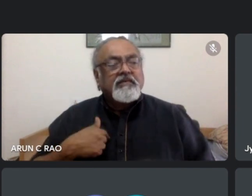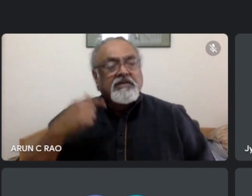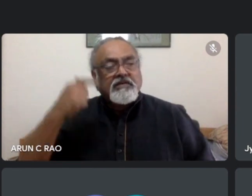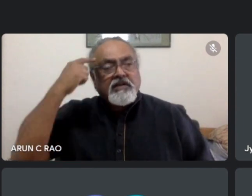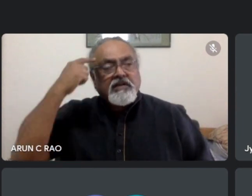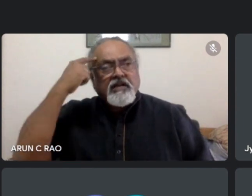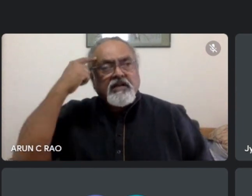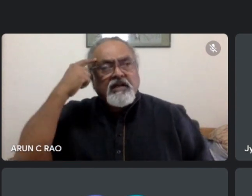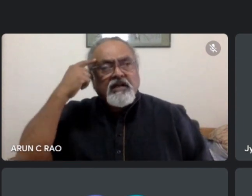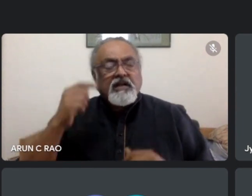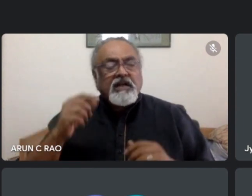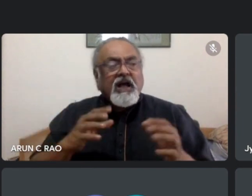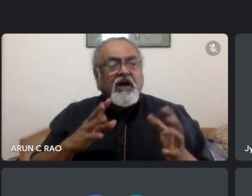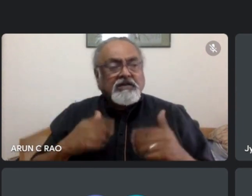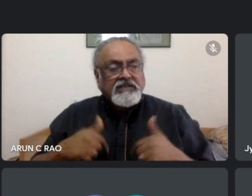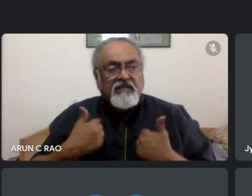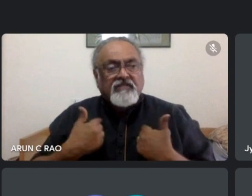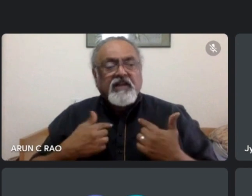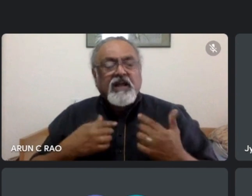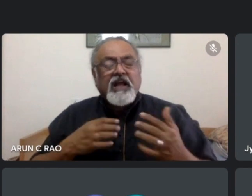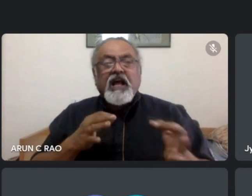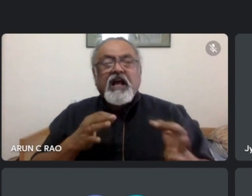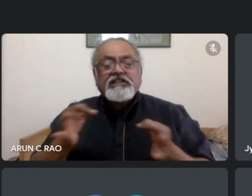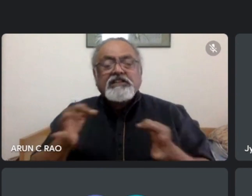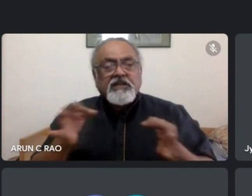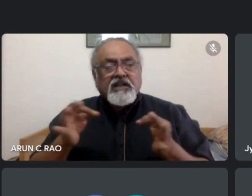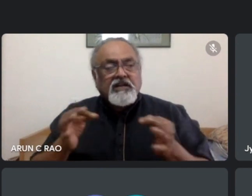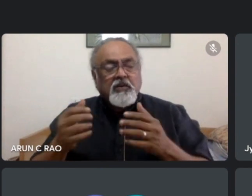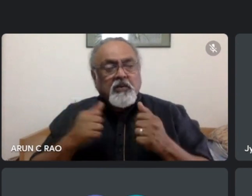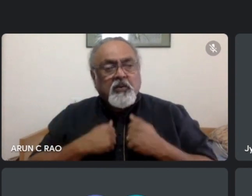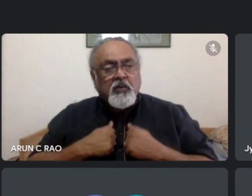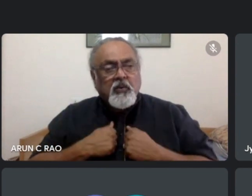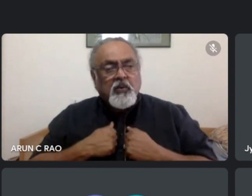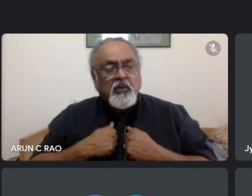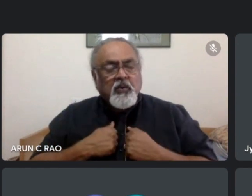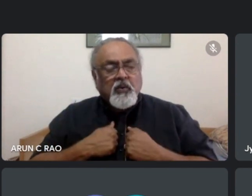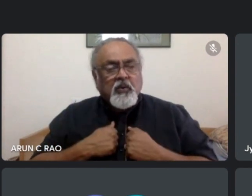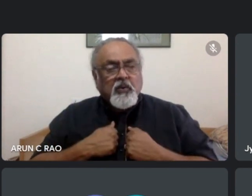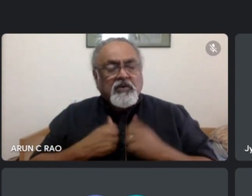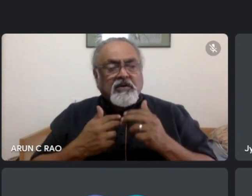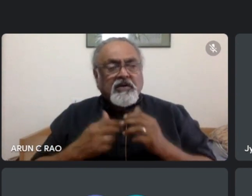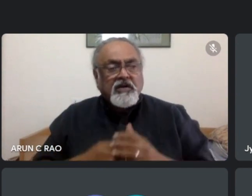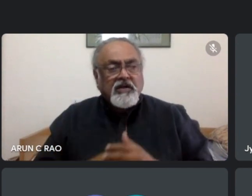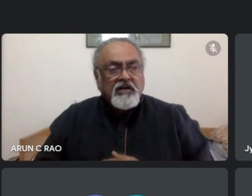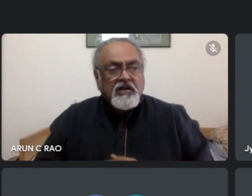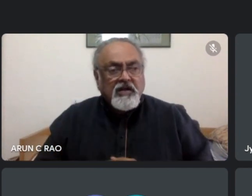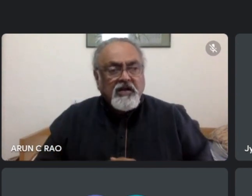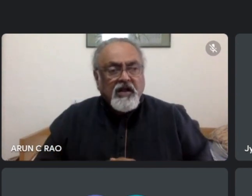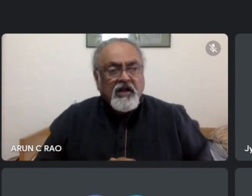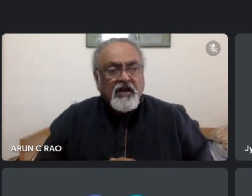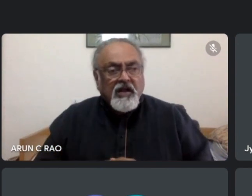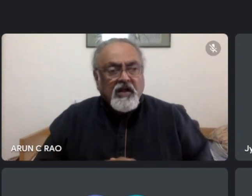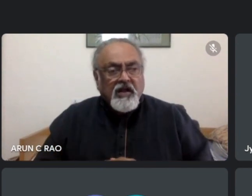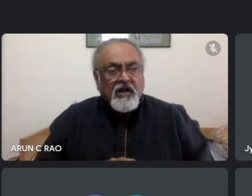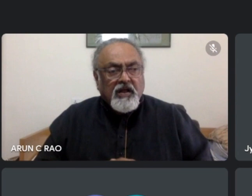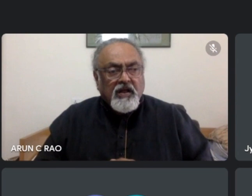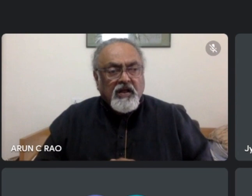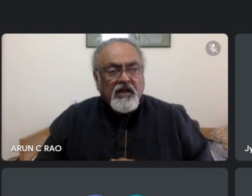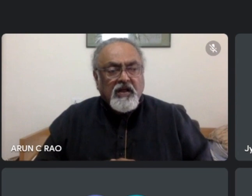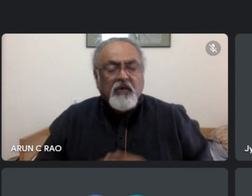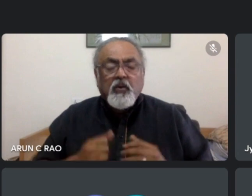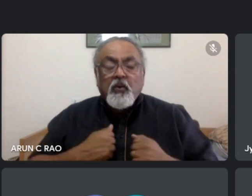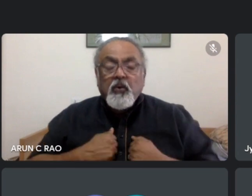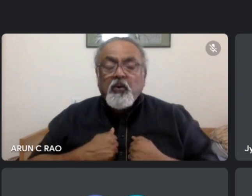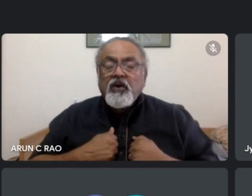just by describing my just by describing how things, how life is for